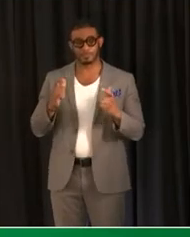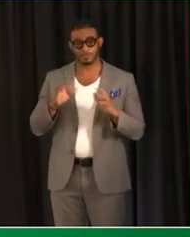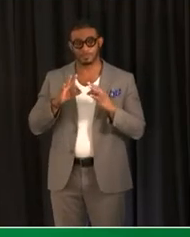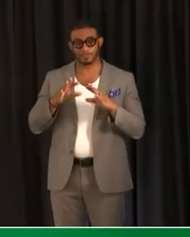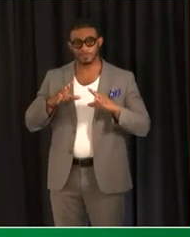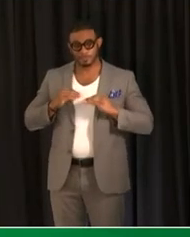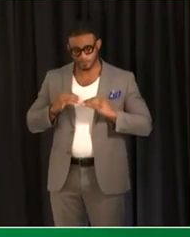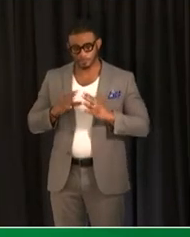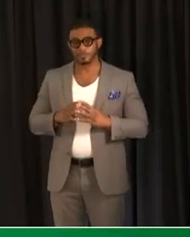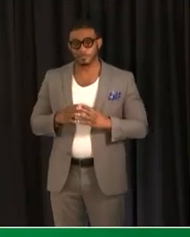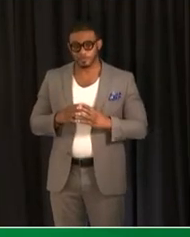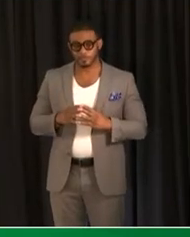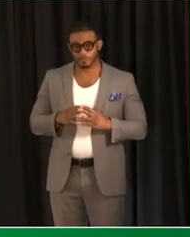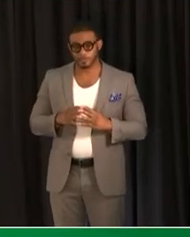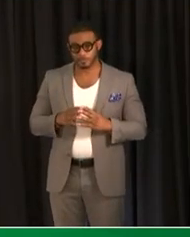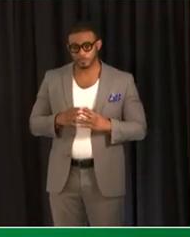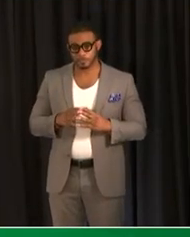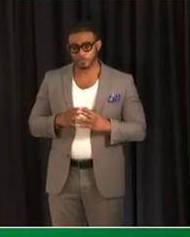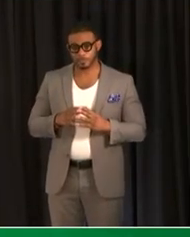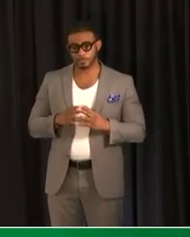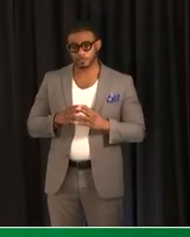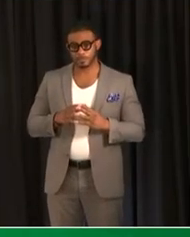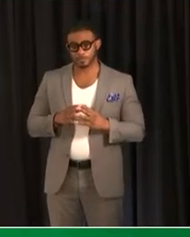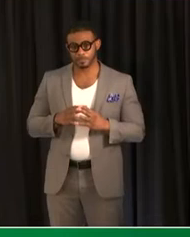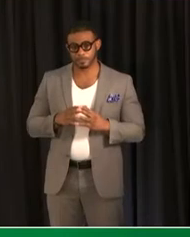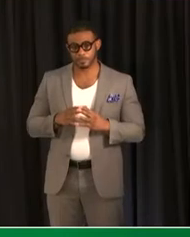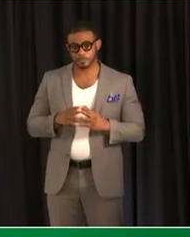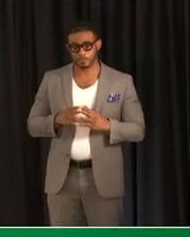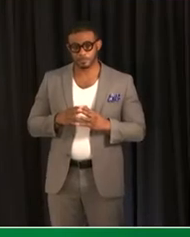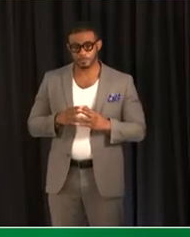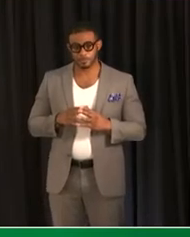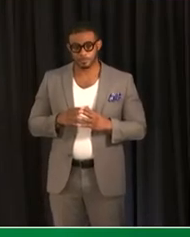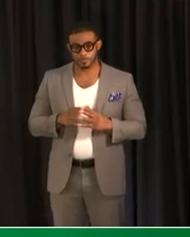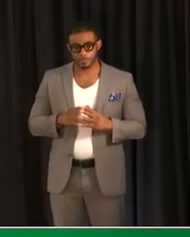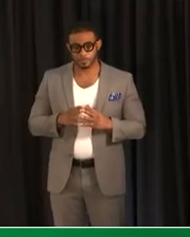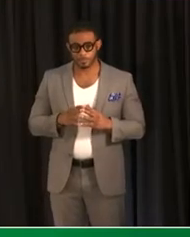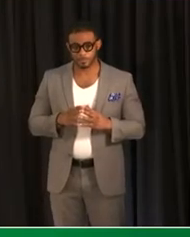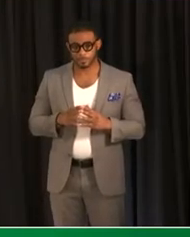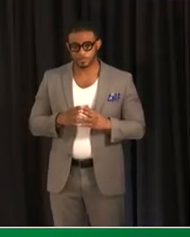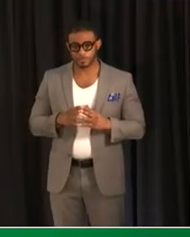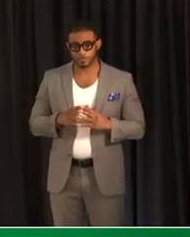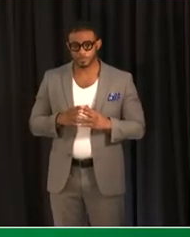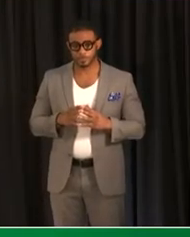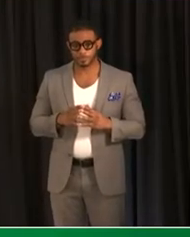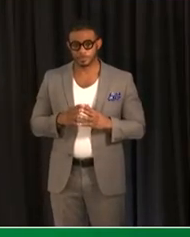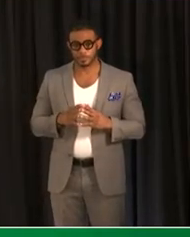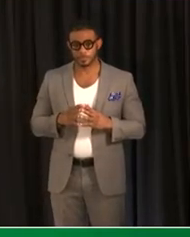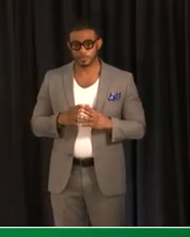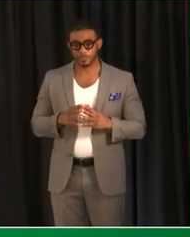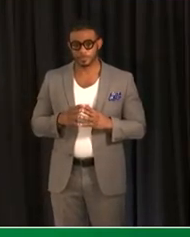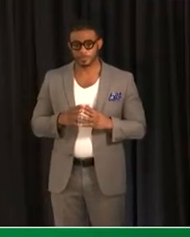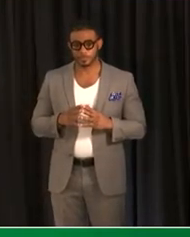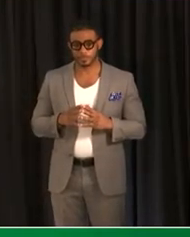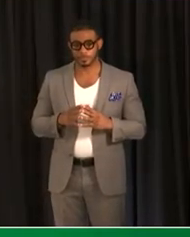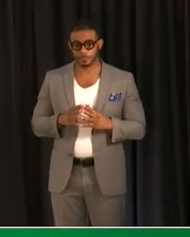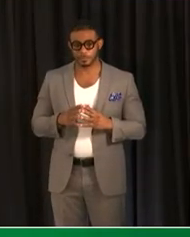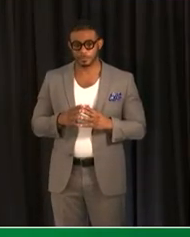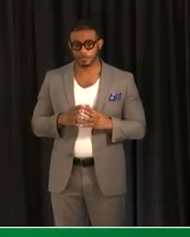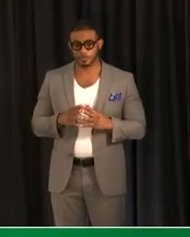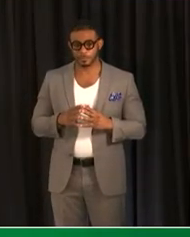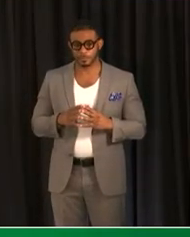Supermarket. hemos tenido que hacer muchas cosas para prevención y para que